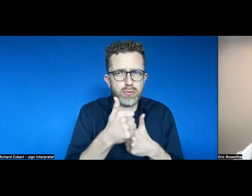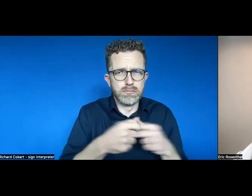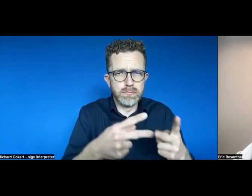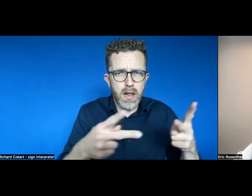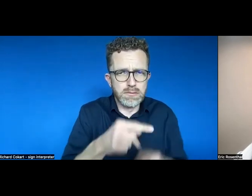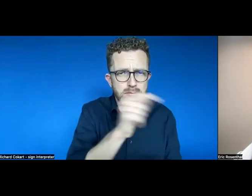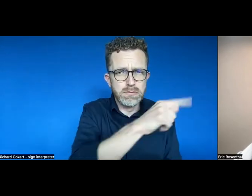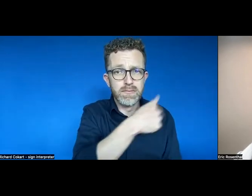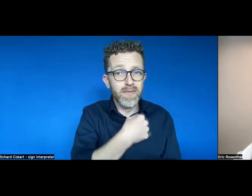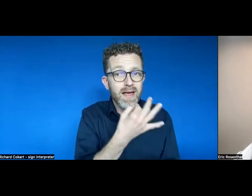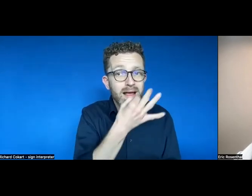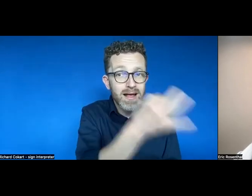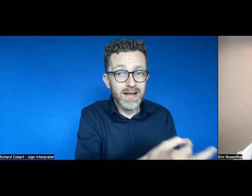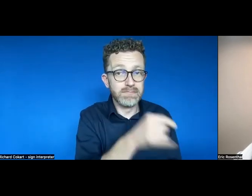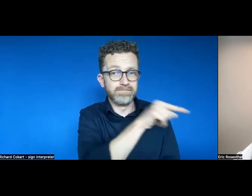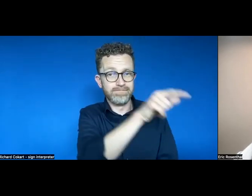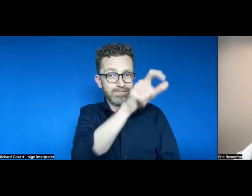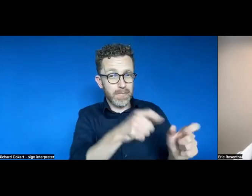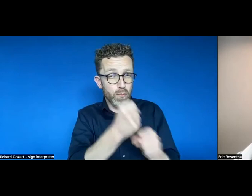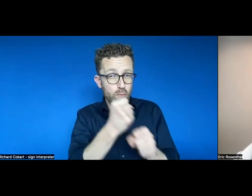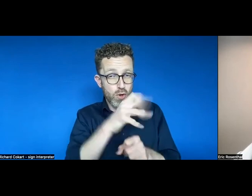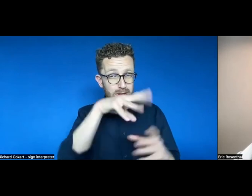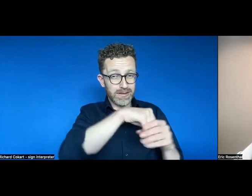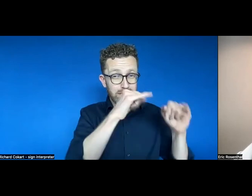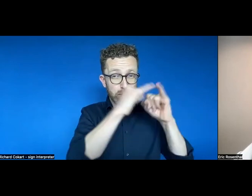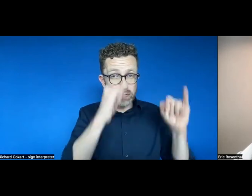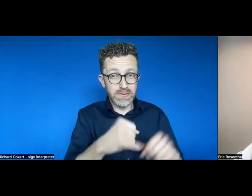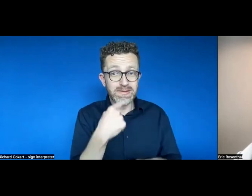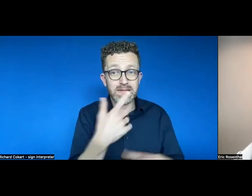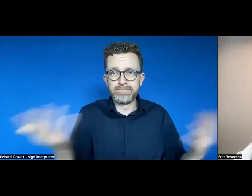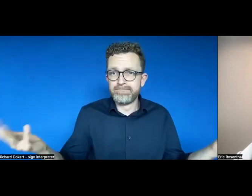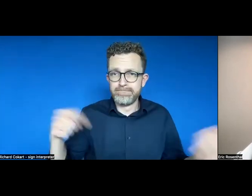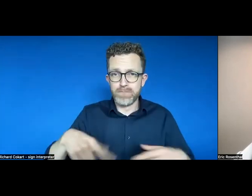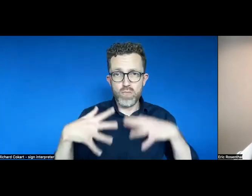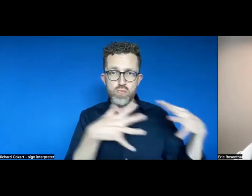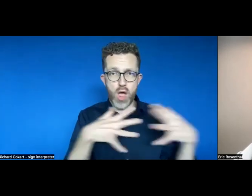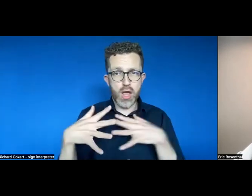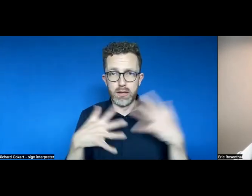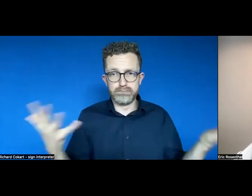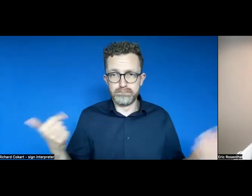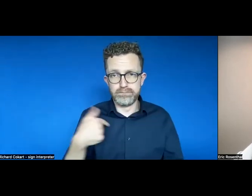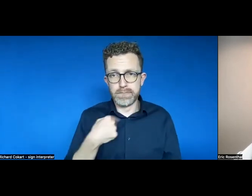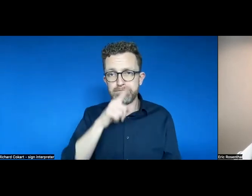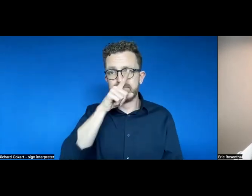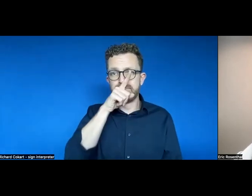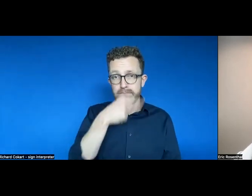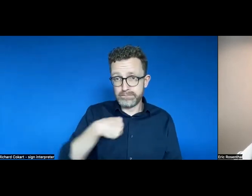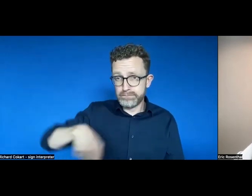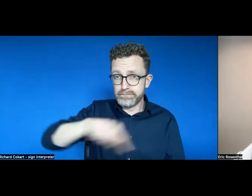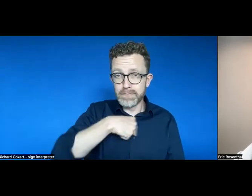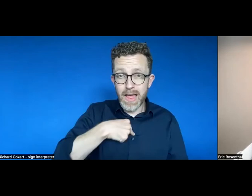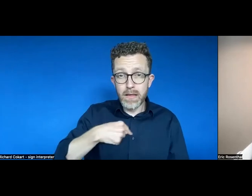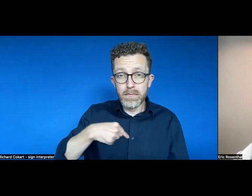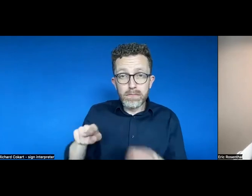that, as a human rights organization, that is what Disability Rights International has been spending 30 years and 10 years in Ukraine trying to